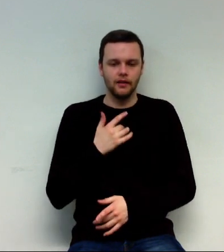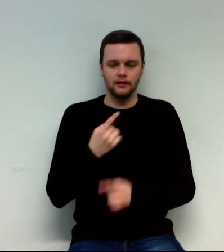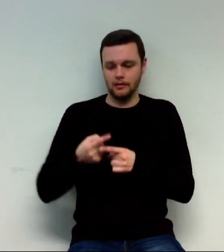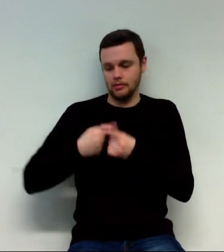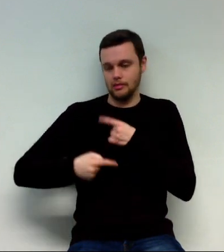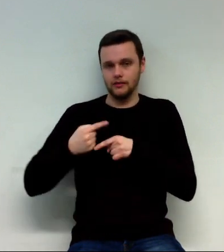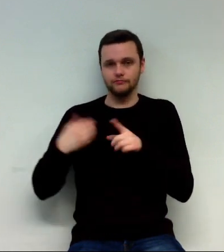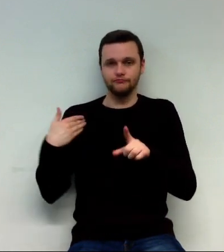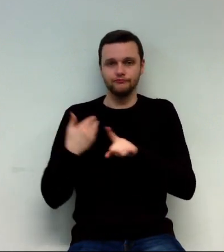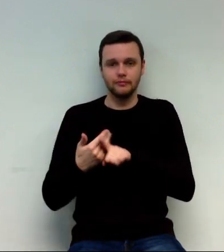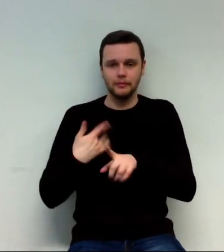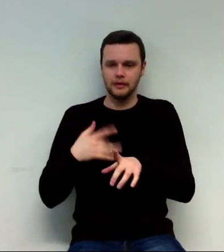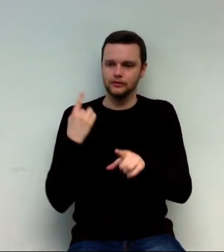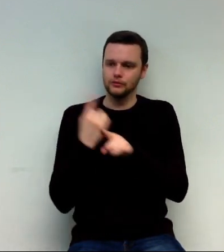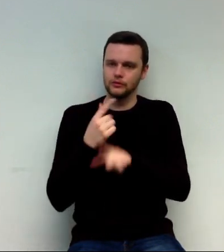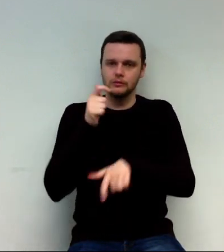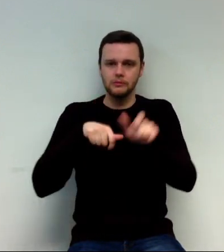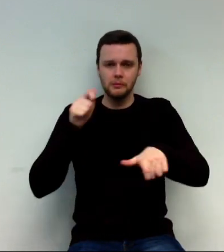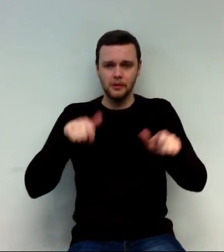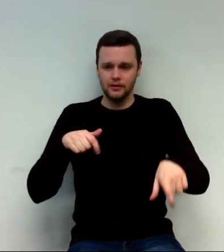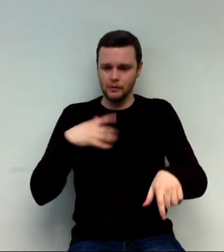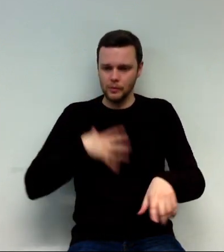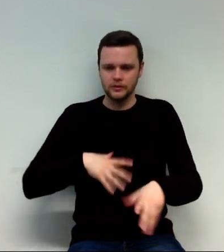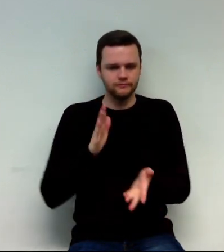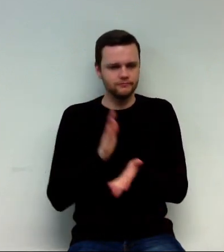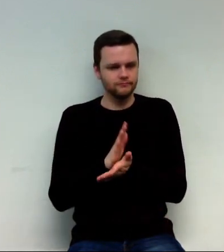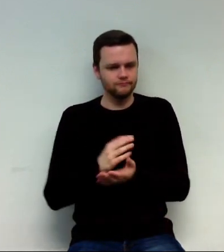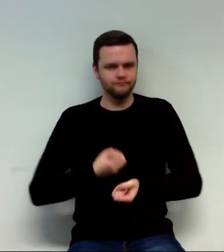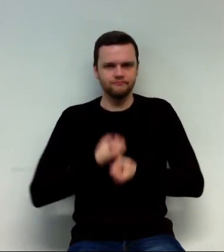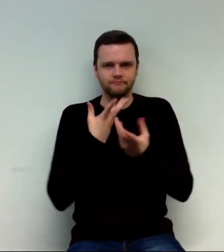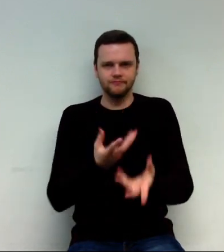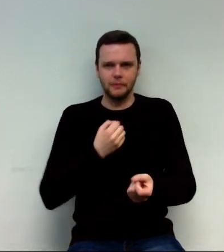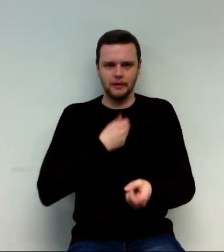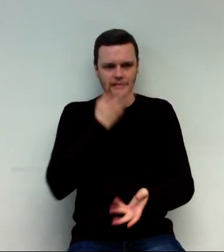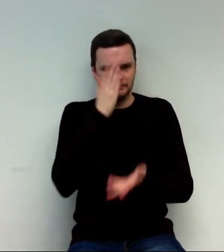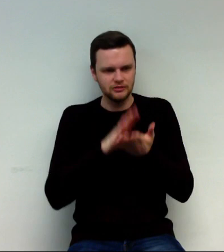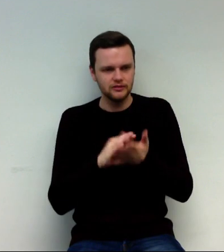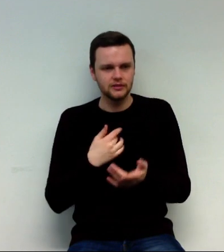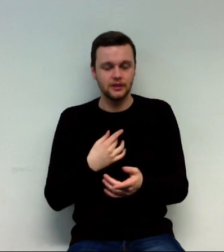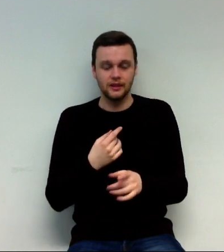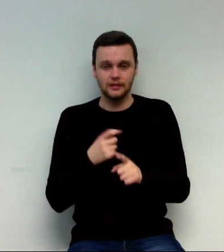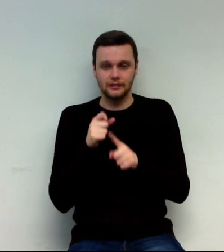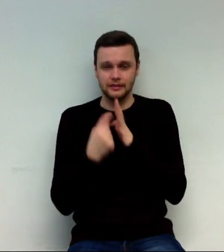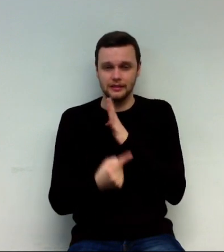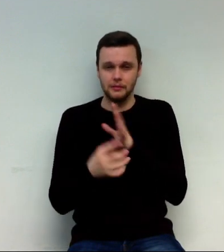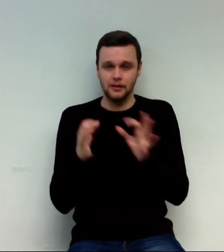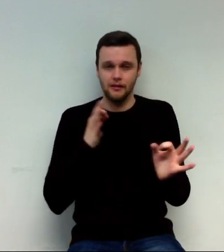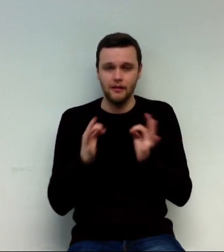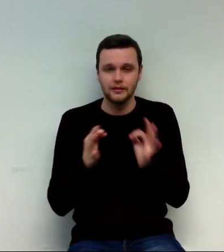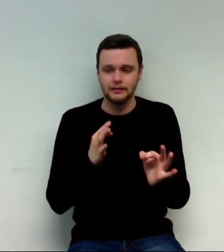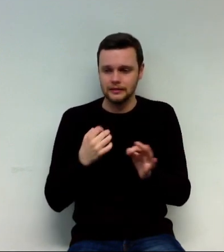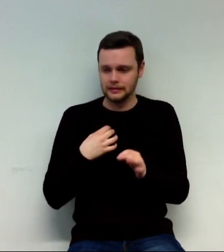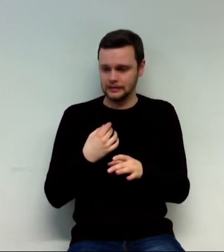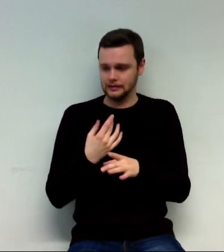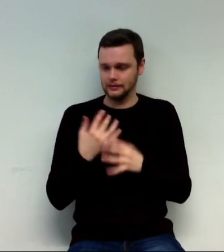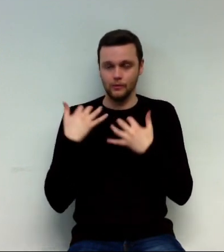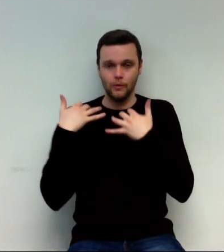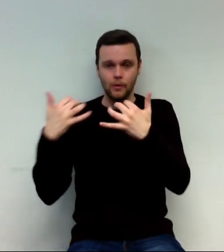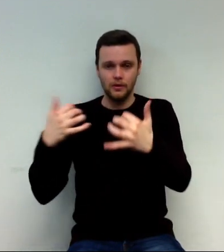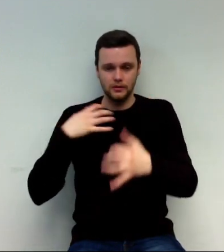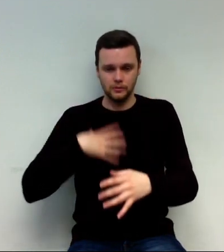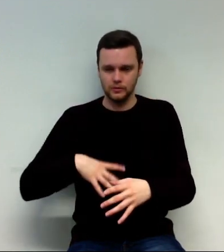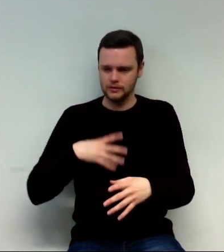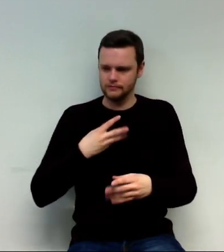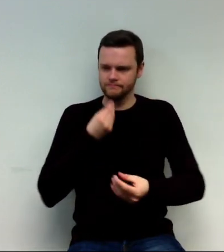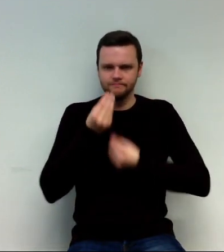been talking to people, people are really happy to tell you kind of what they've done. And disabled artists and audience are really happy to tell you kind of what they